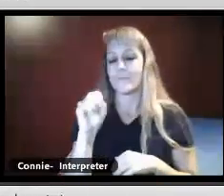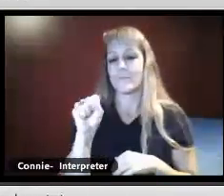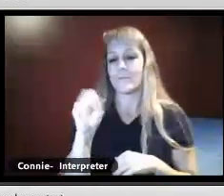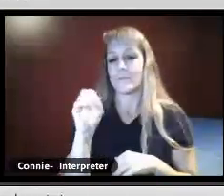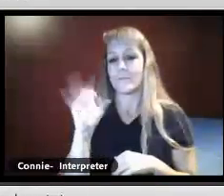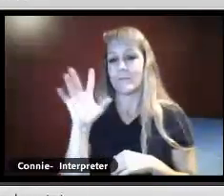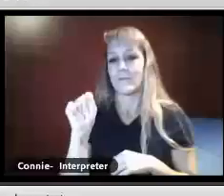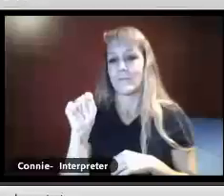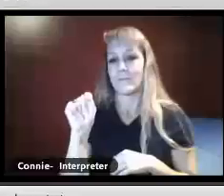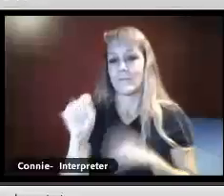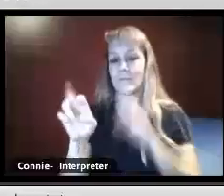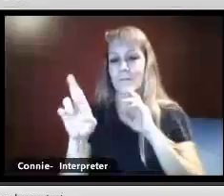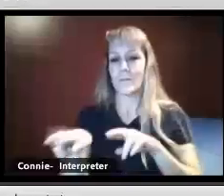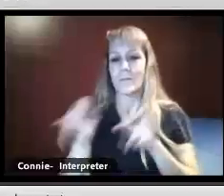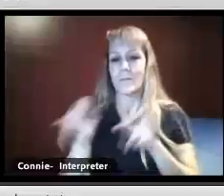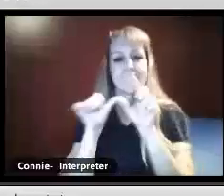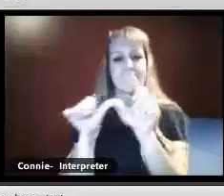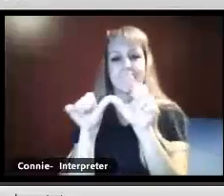that keeps on giving.